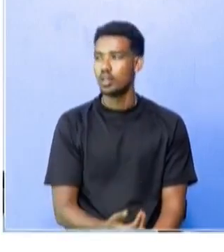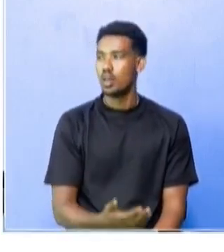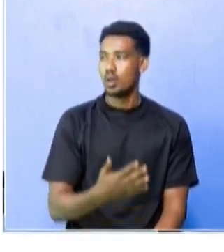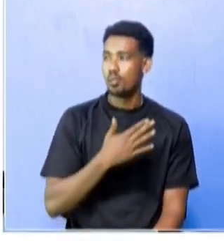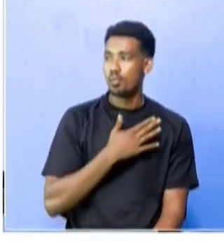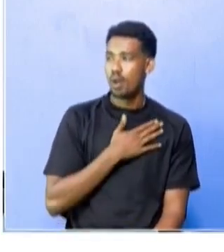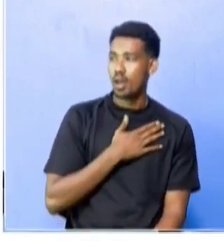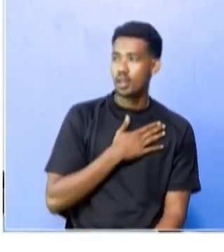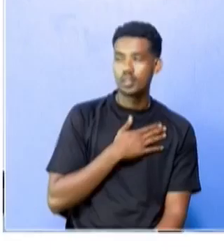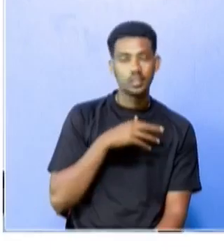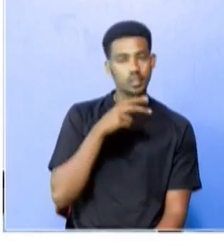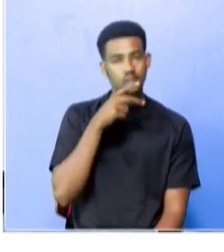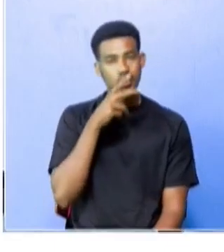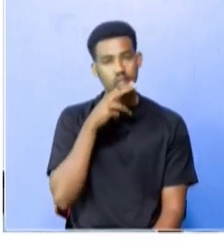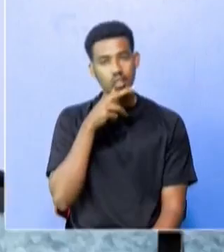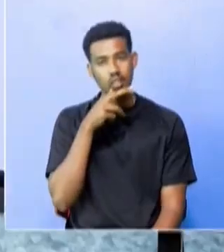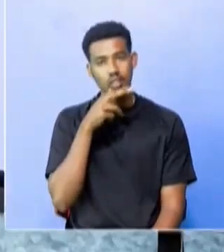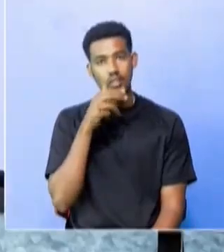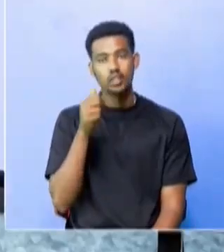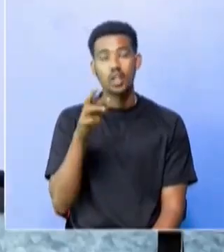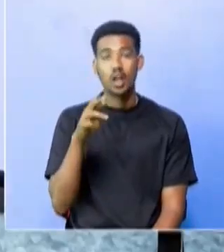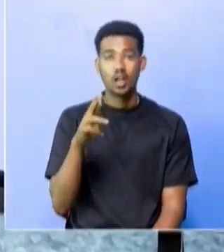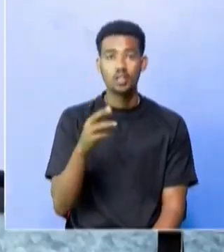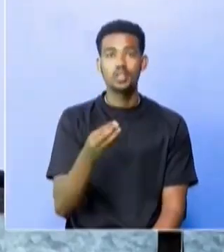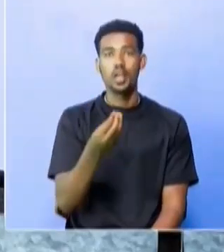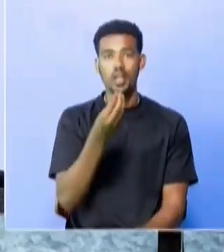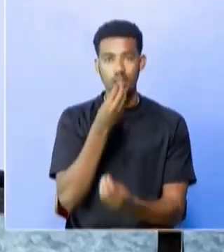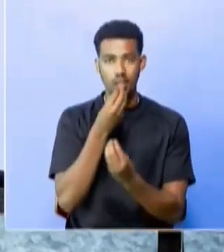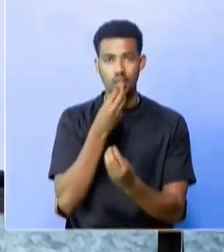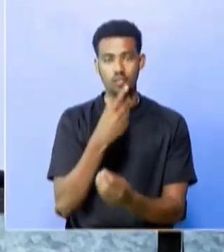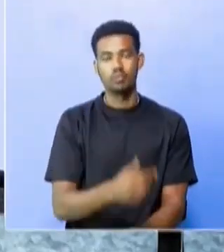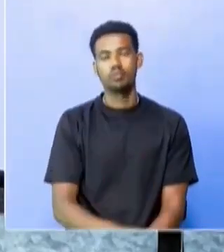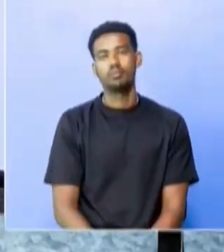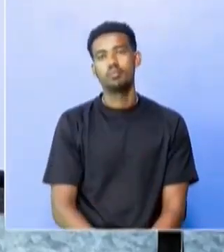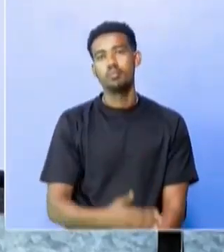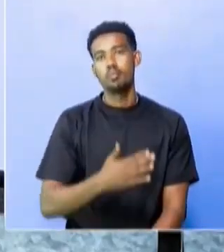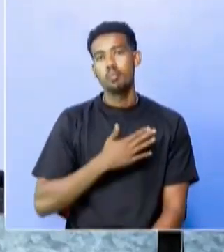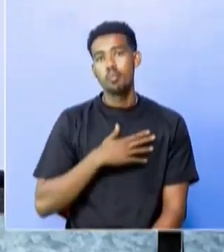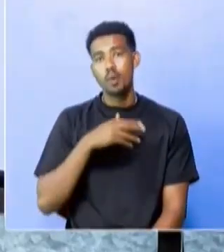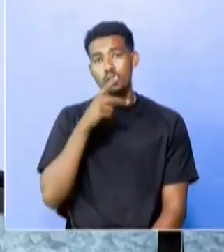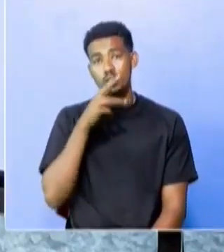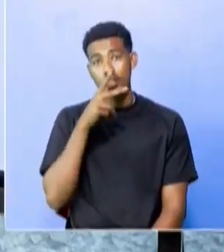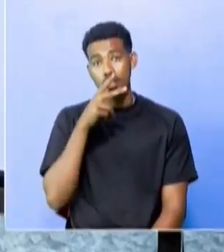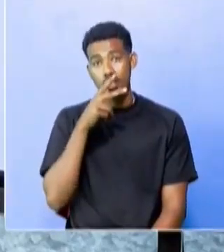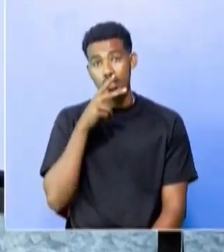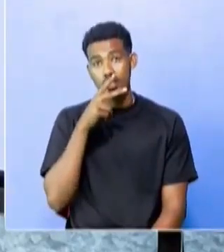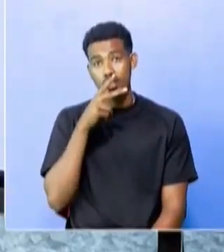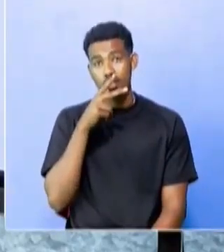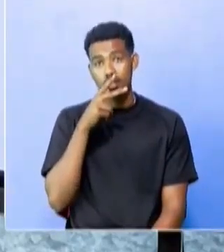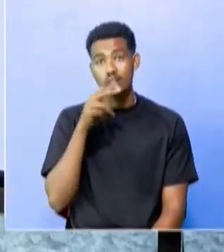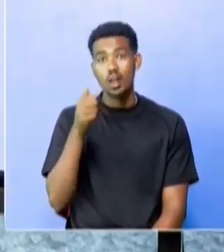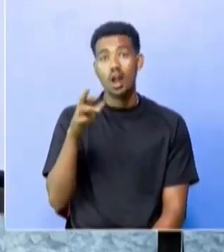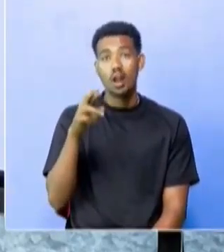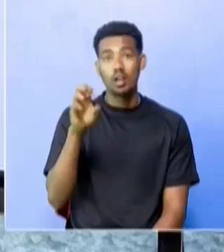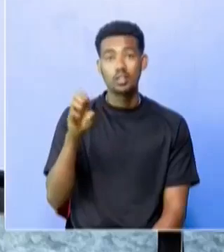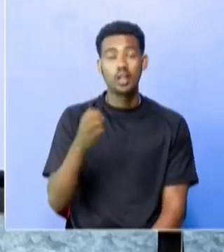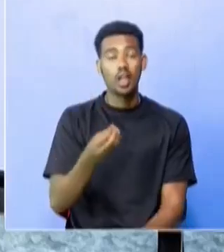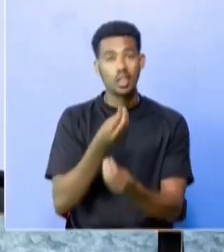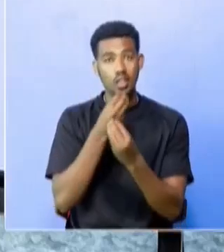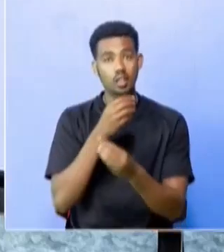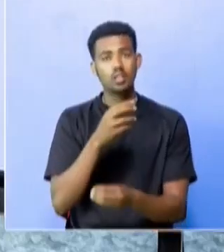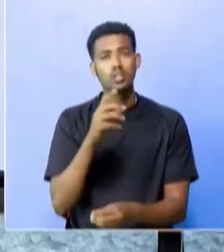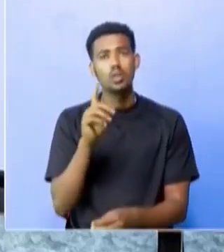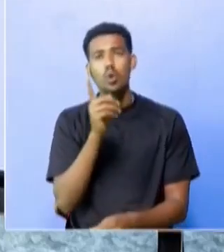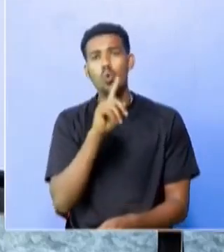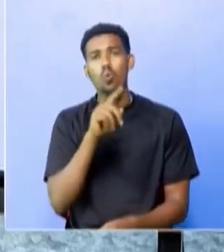My sisters are eating. My sisters are eating. So what they are doing